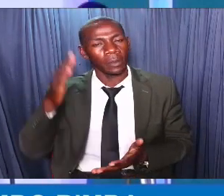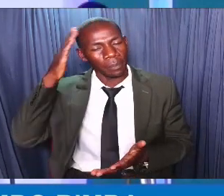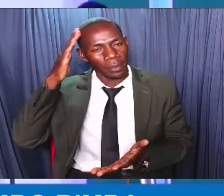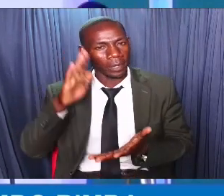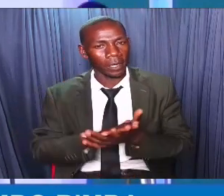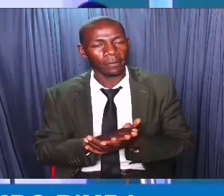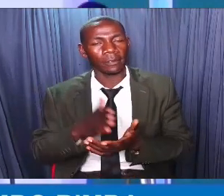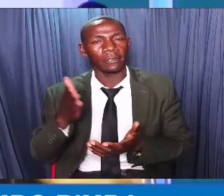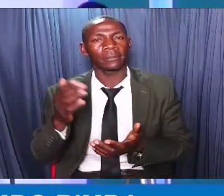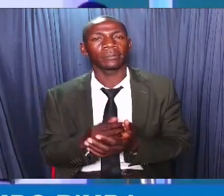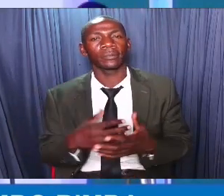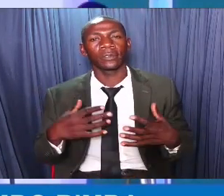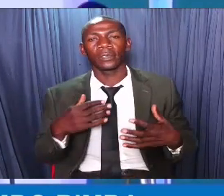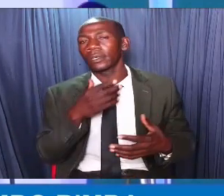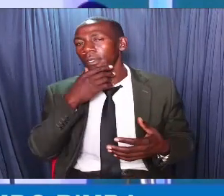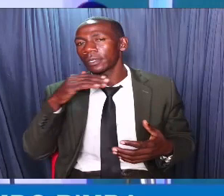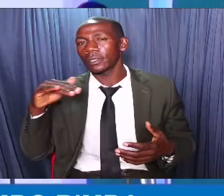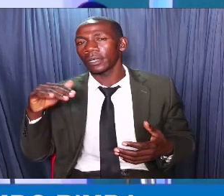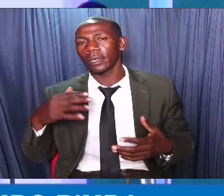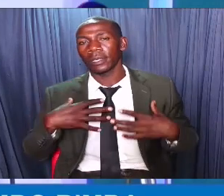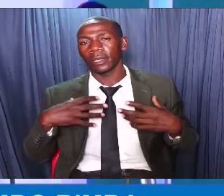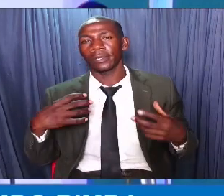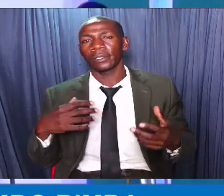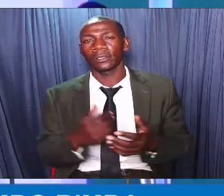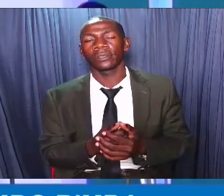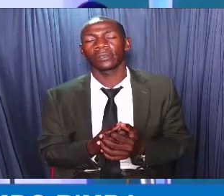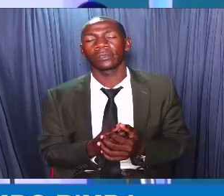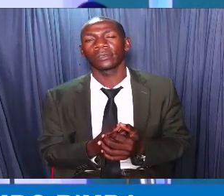He trusted. Na mwanawe akapona. And the child truly was healed.